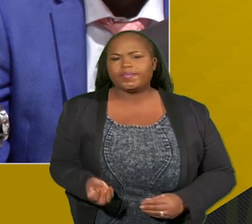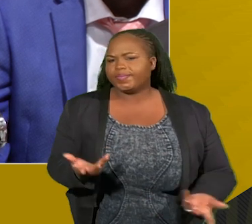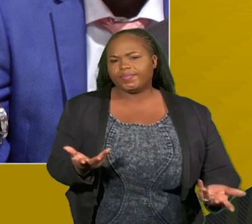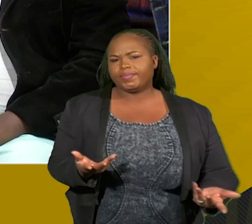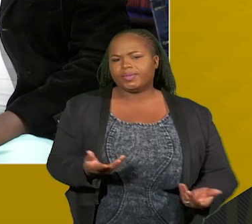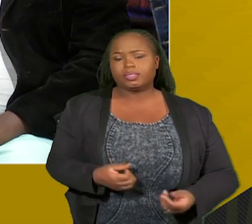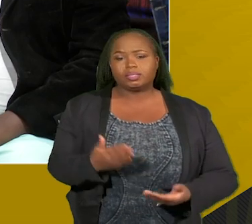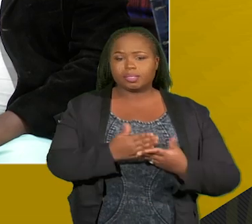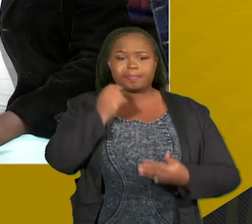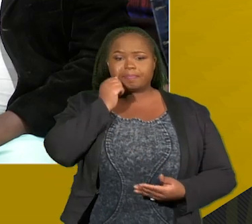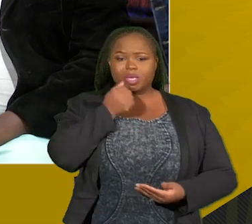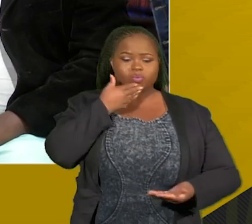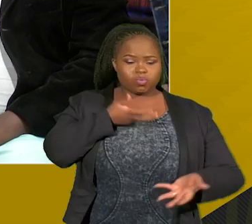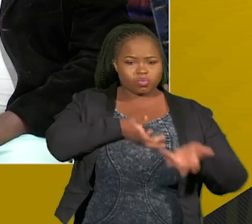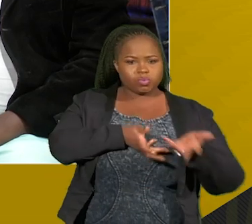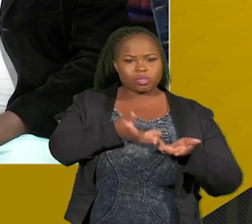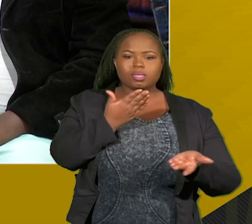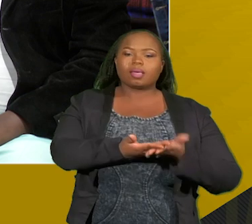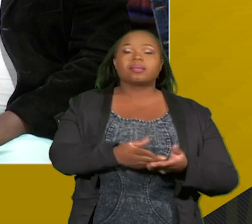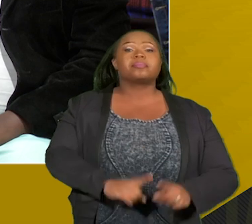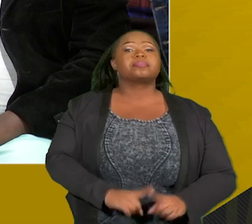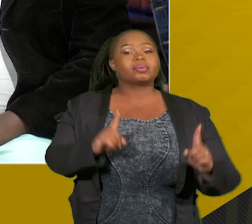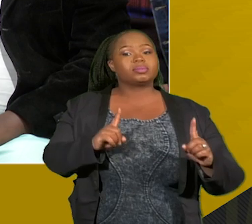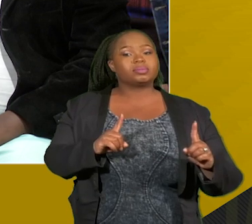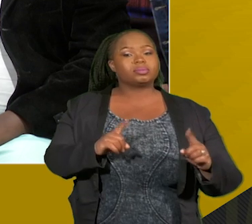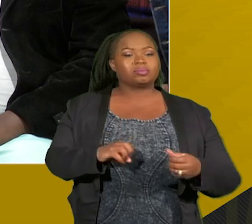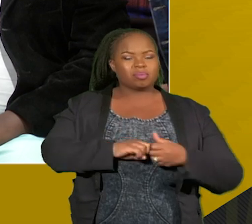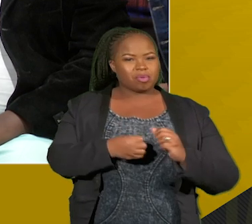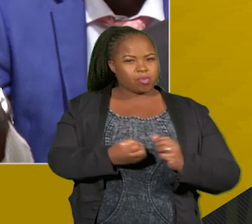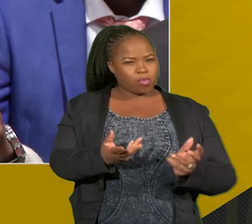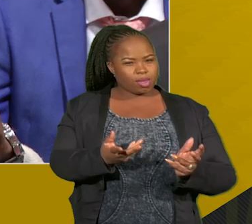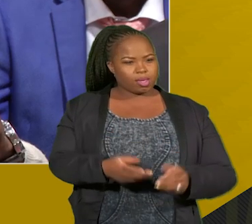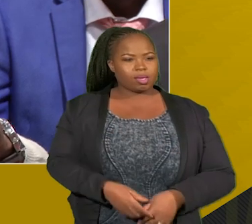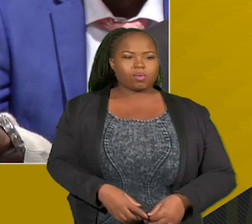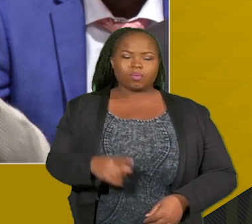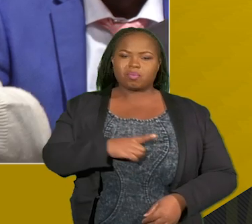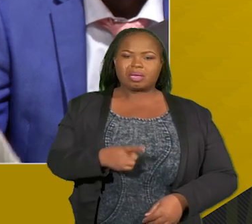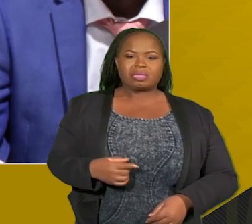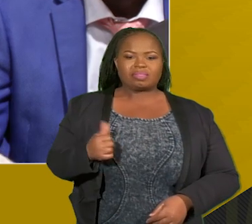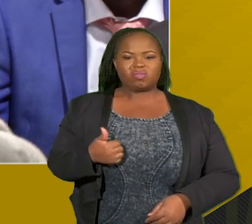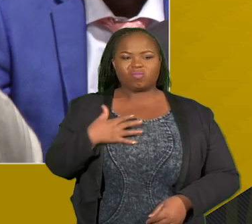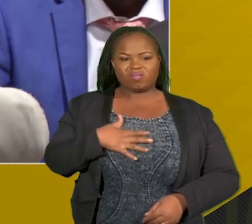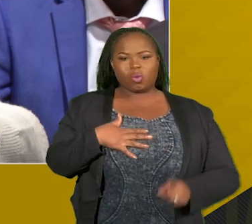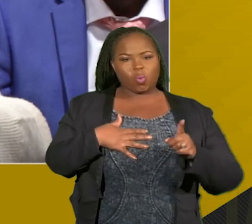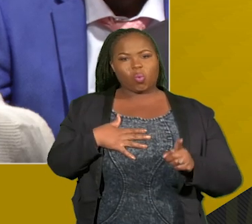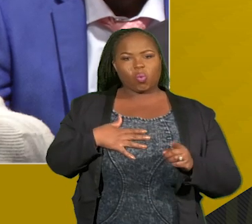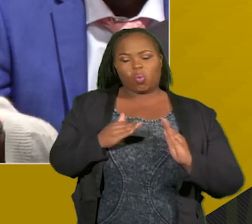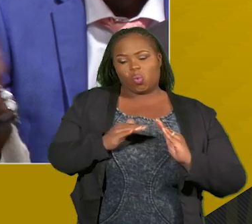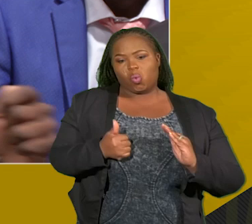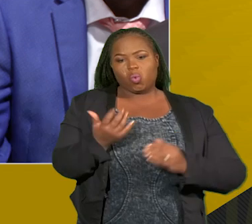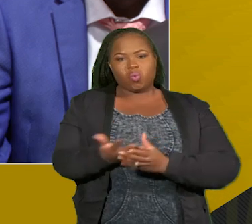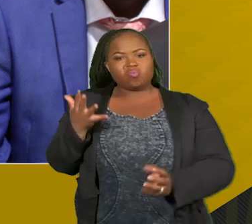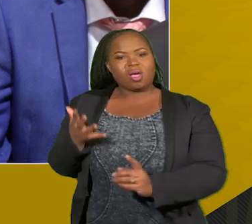ema-communityni where they can talk to you. But now the problem, now i-challenge ukuthi sokuba nale nto leyo ukuthi ungashaya ingane kamakhelwane